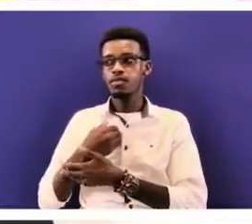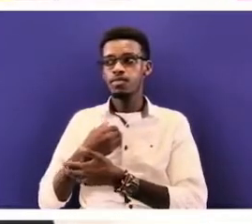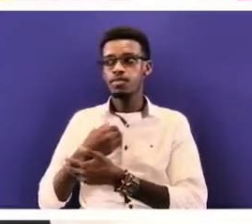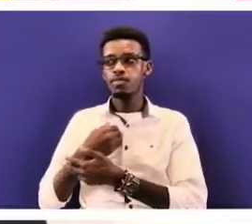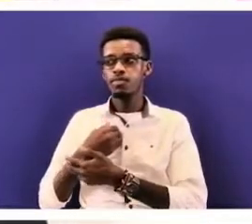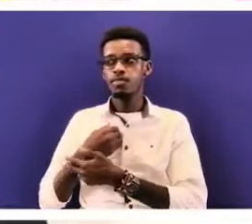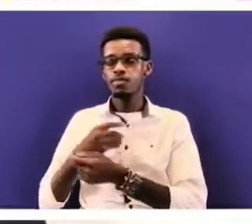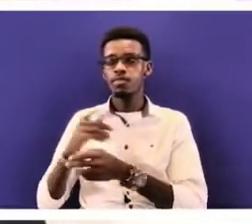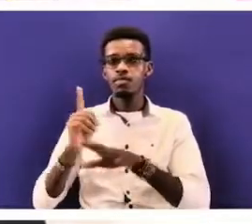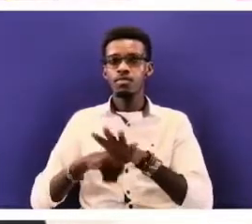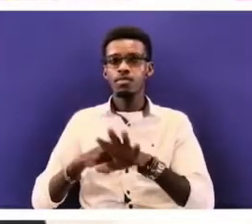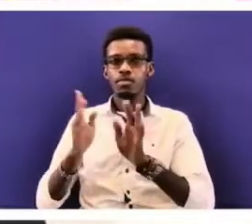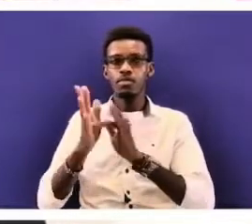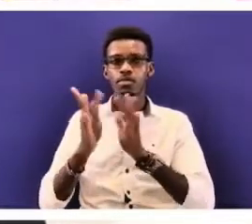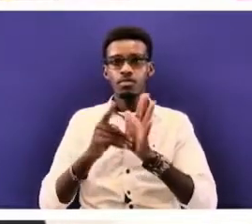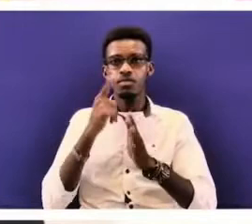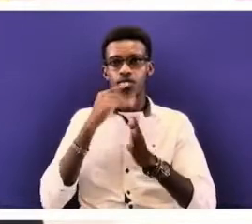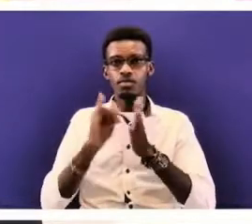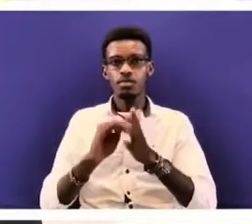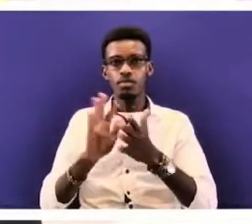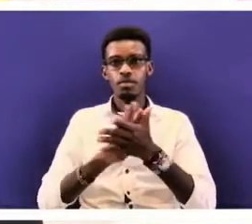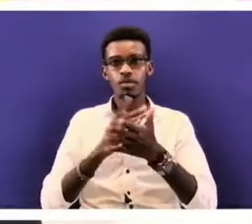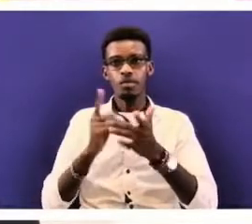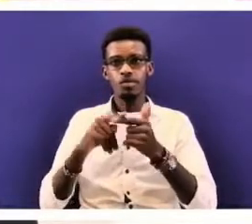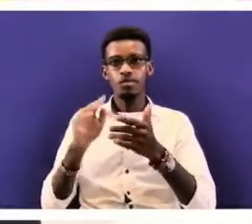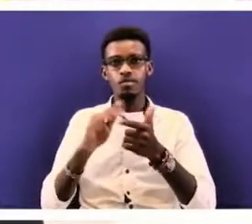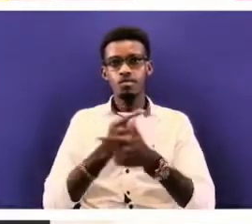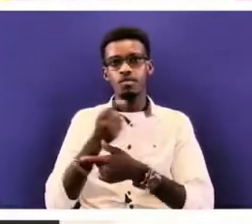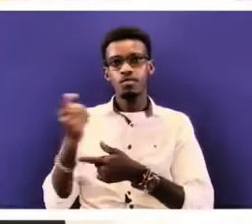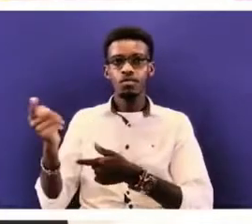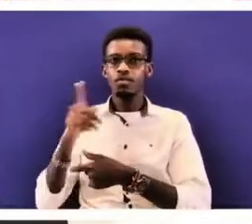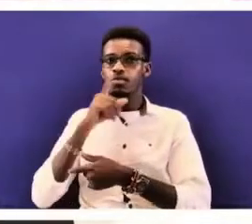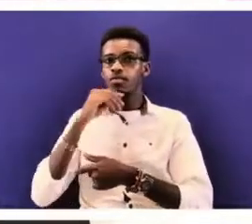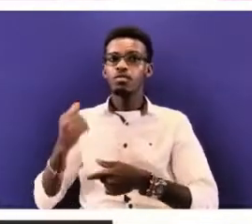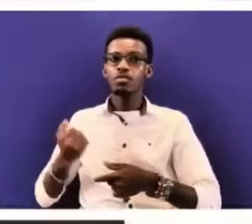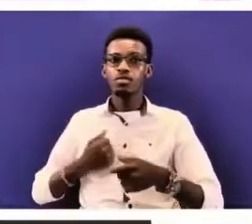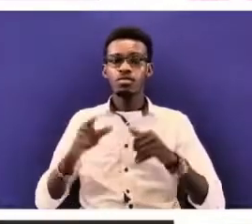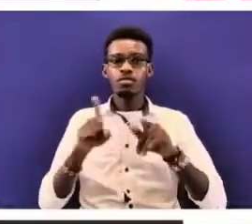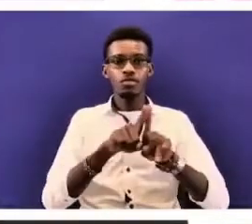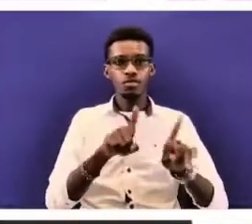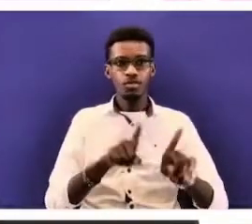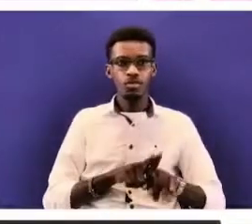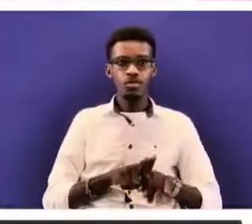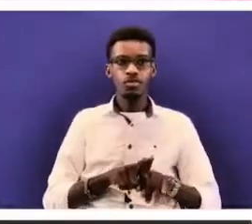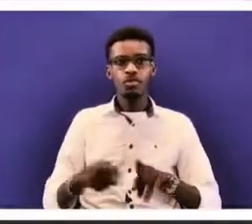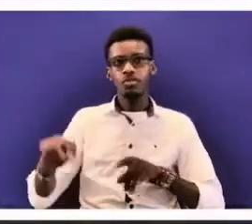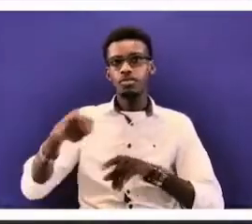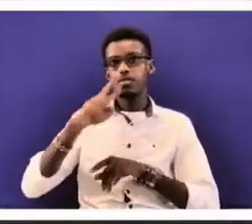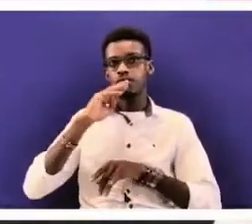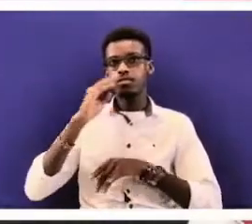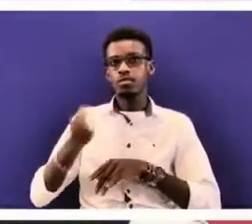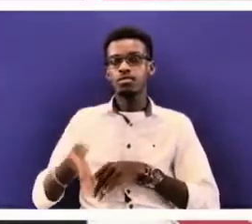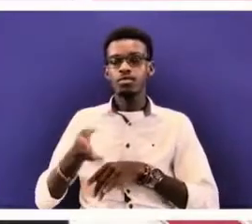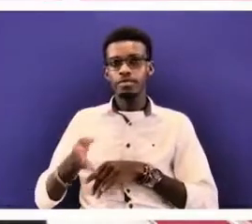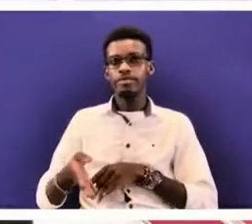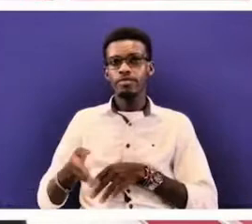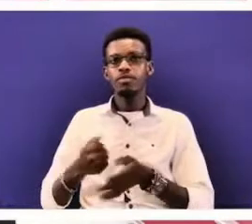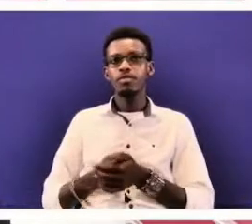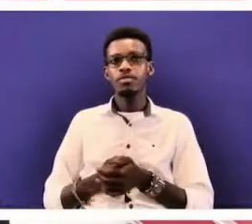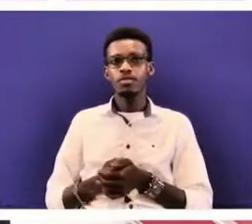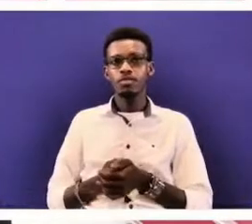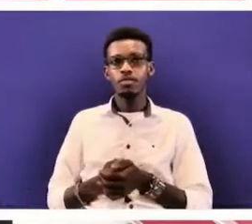When Jesus said, "I have something against you." Brothers and sisters, we're here today.